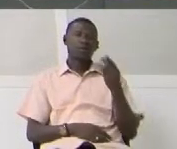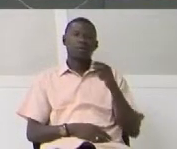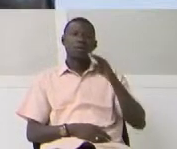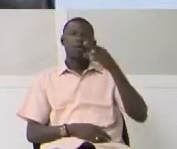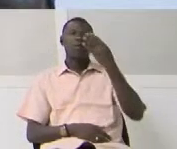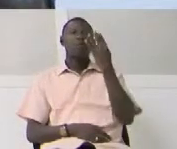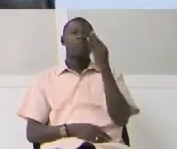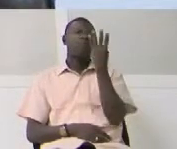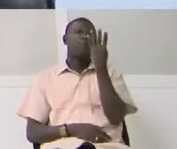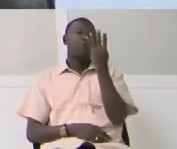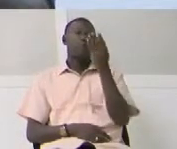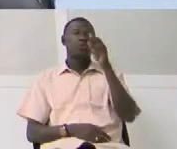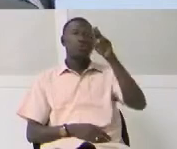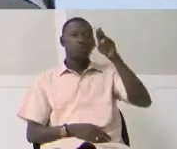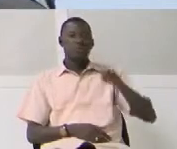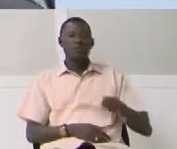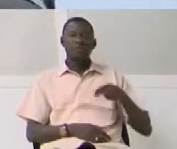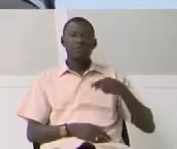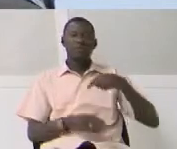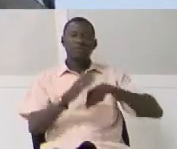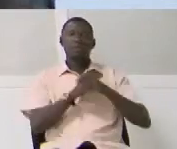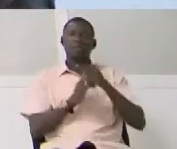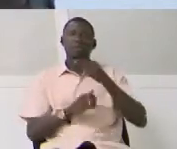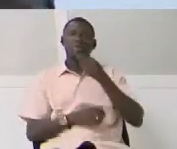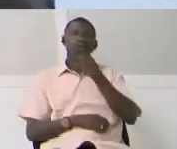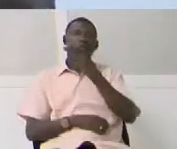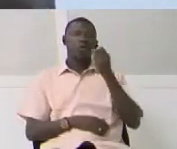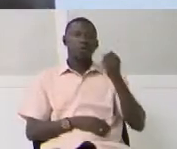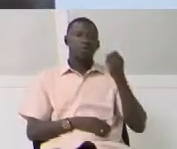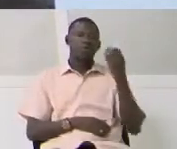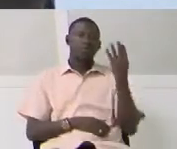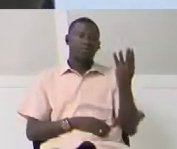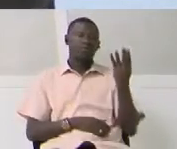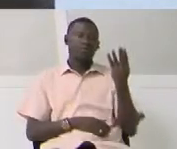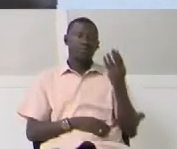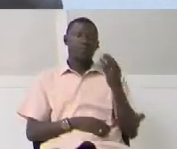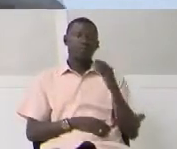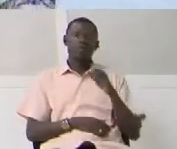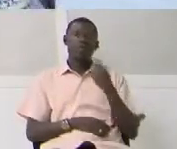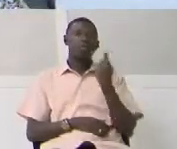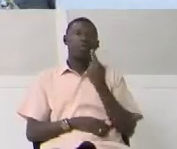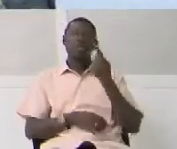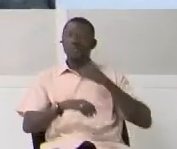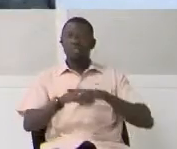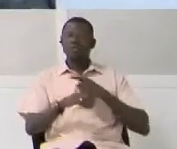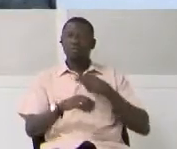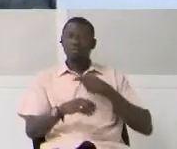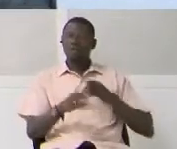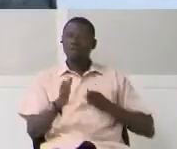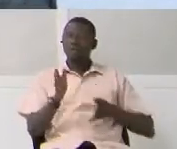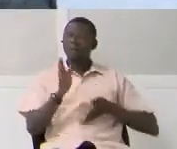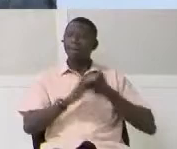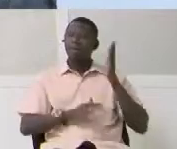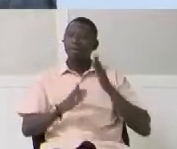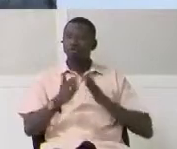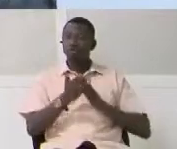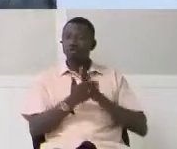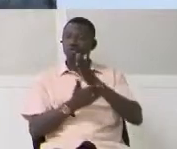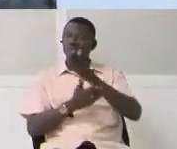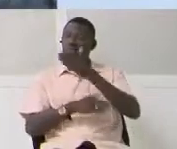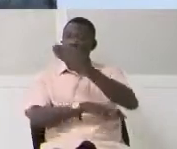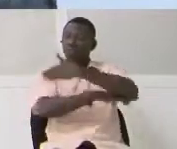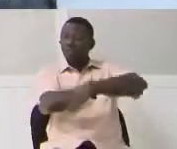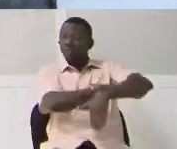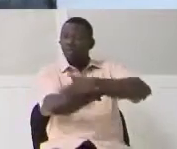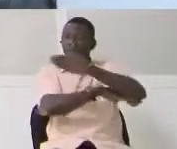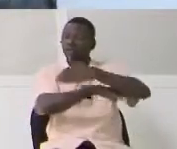November 2004. Yes. So I was like the Darcy channels, you know. I think that was the only time otherwise